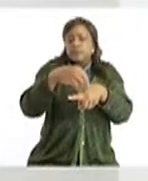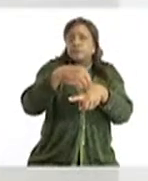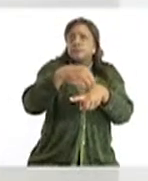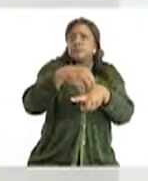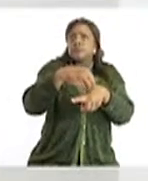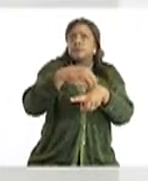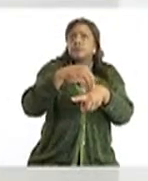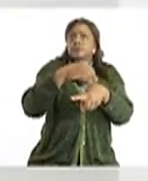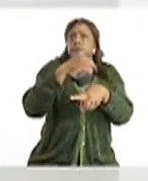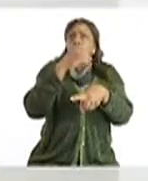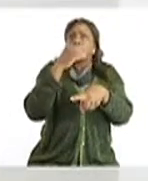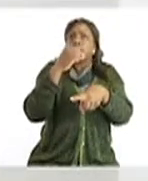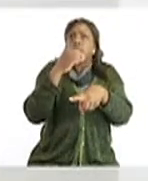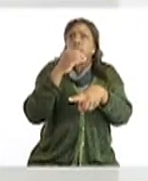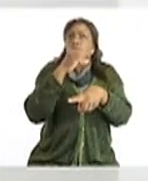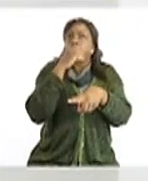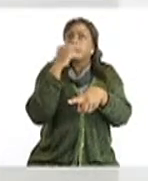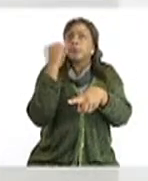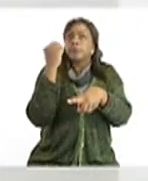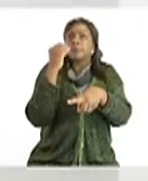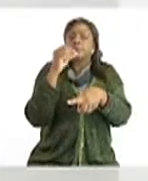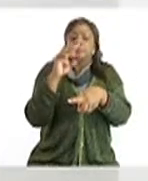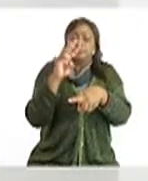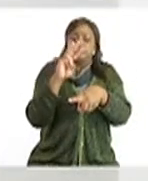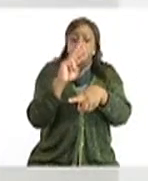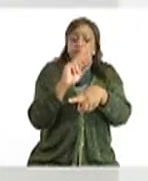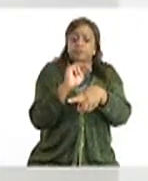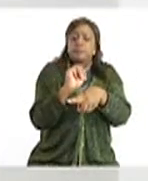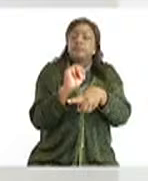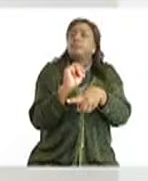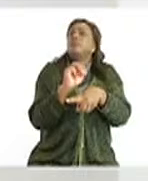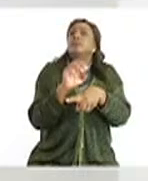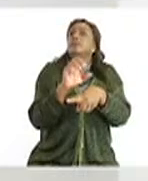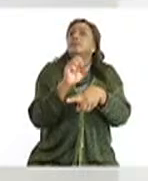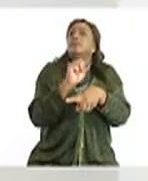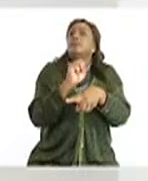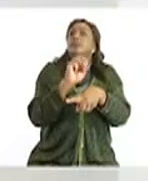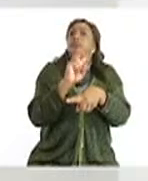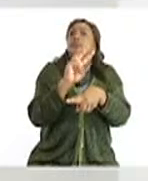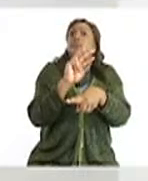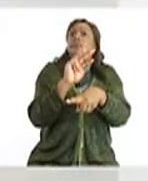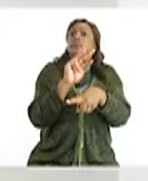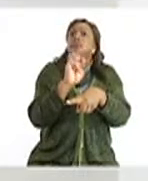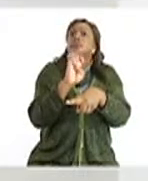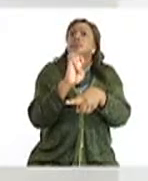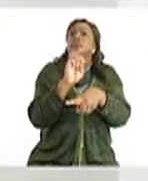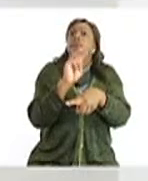referred to as the seminal vessel.